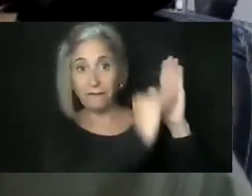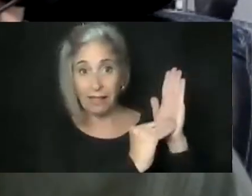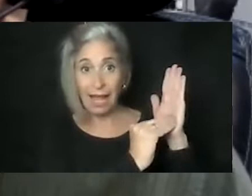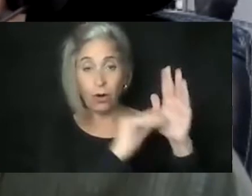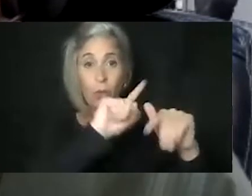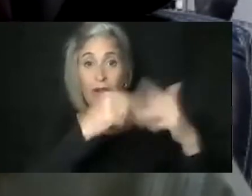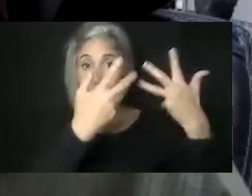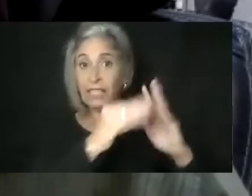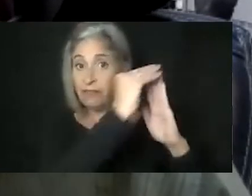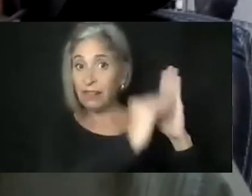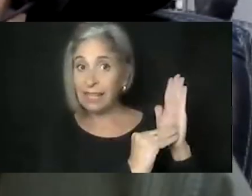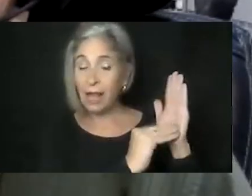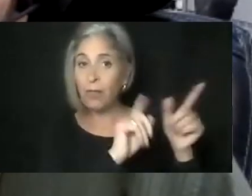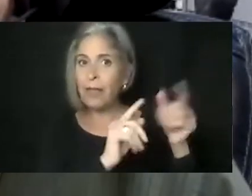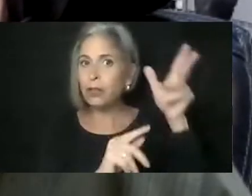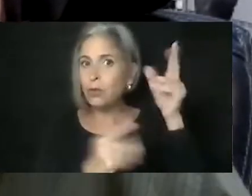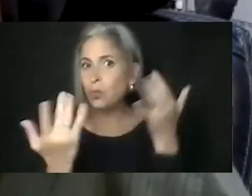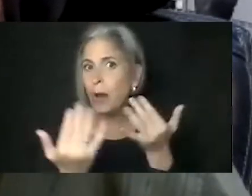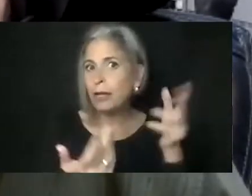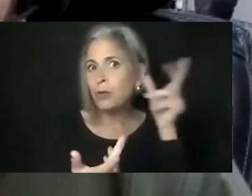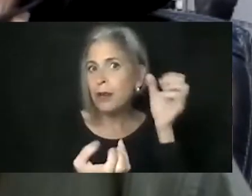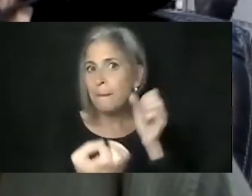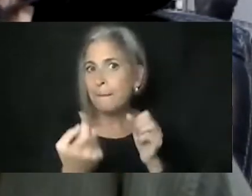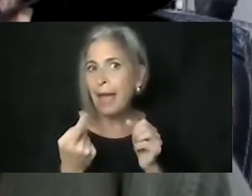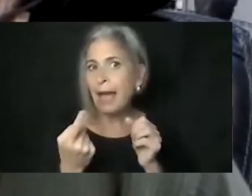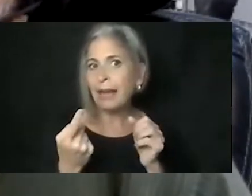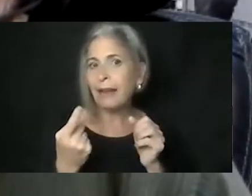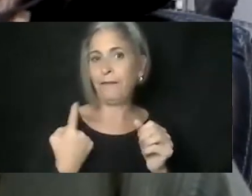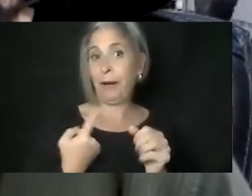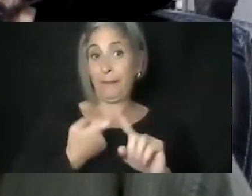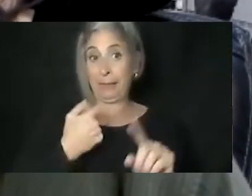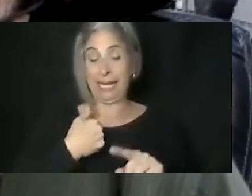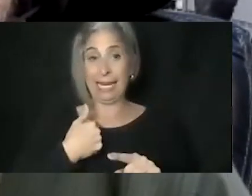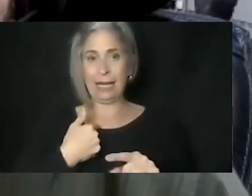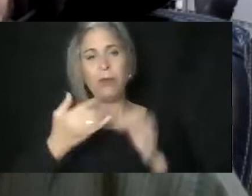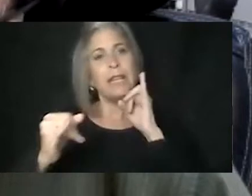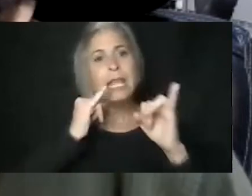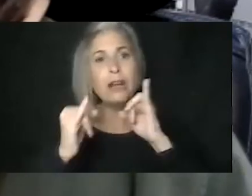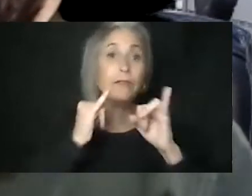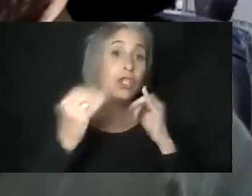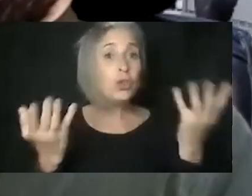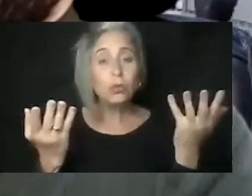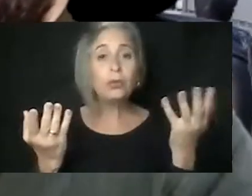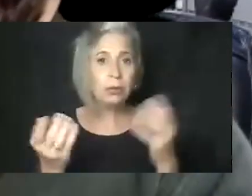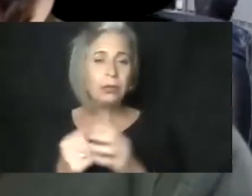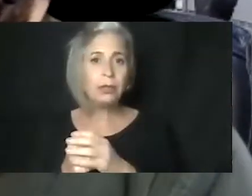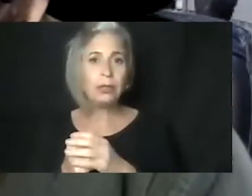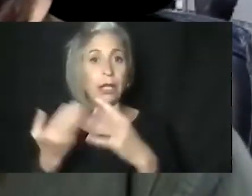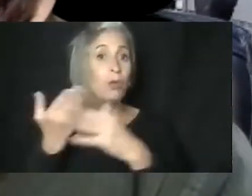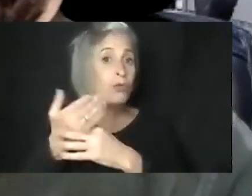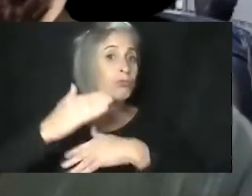that, then you hear back from me, and we have a little initial interview, and you go through